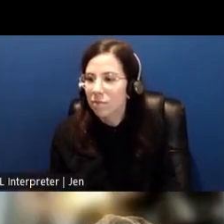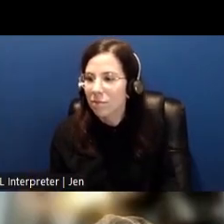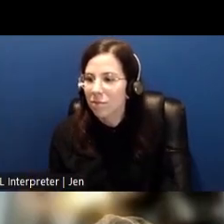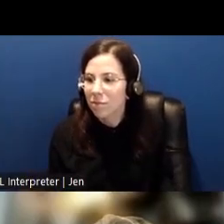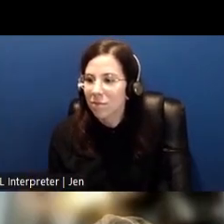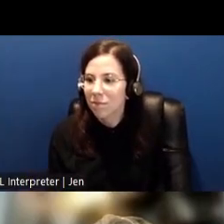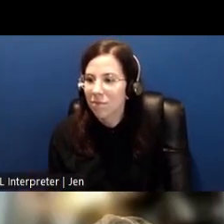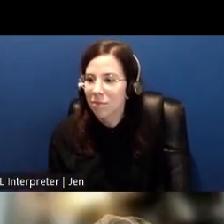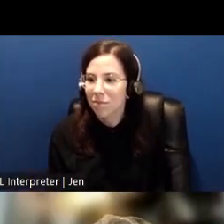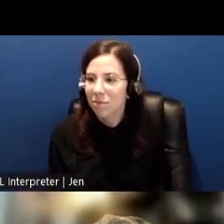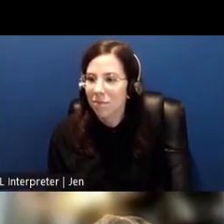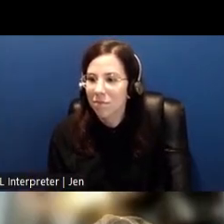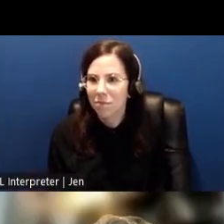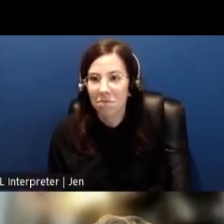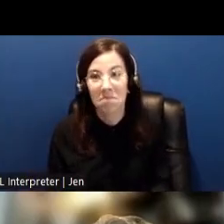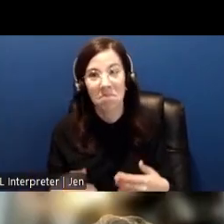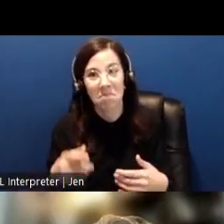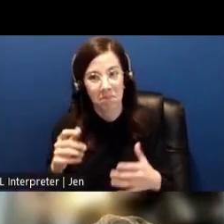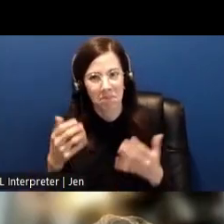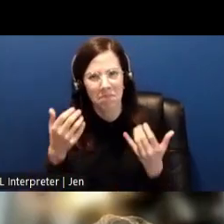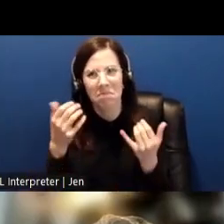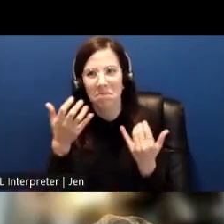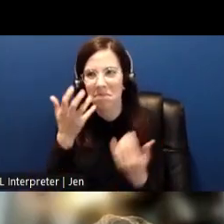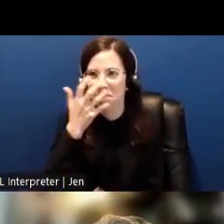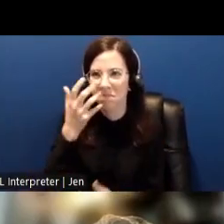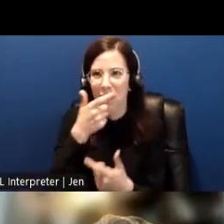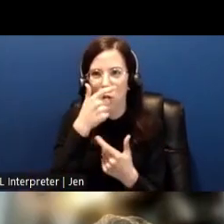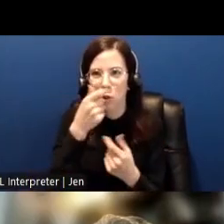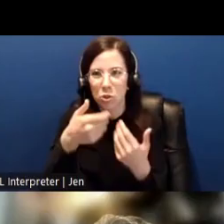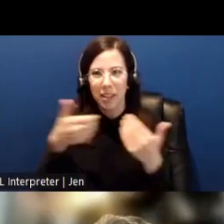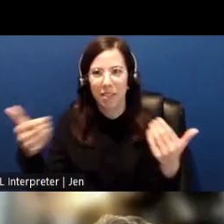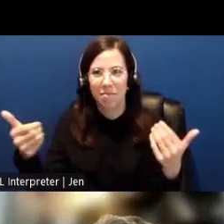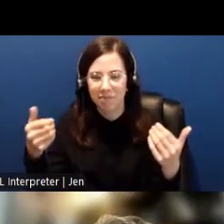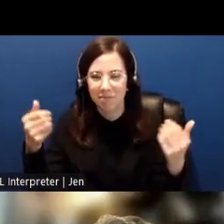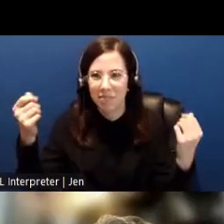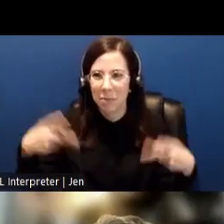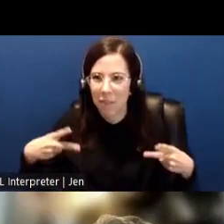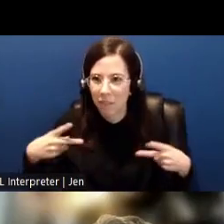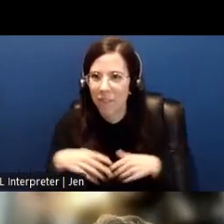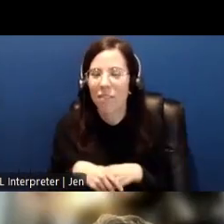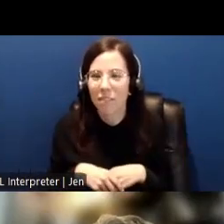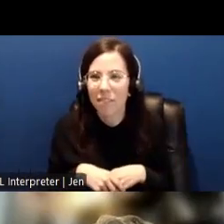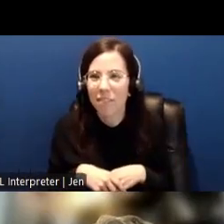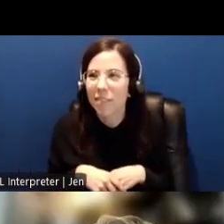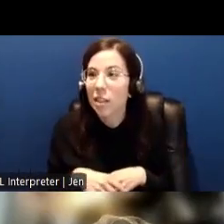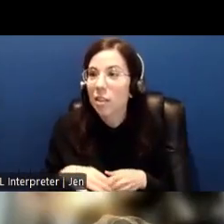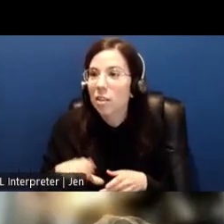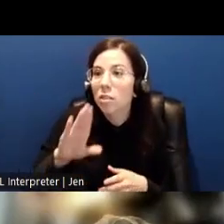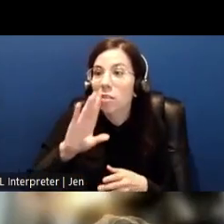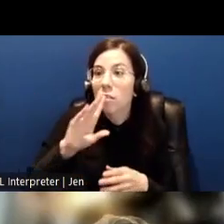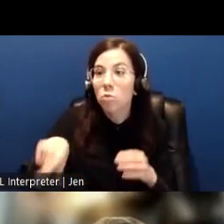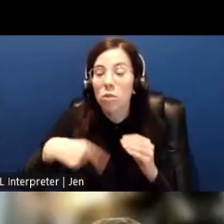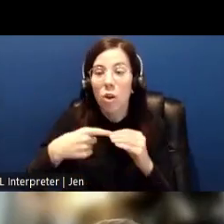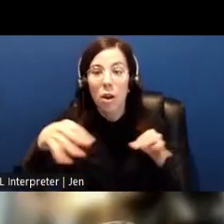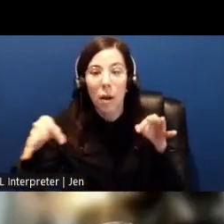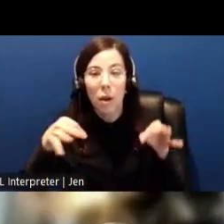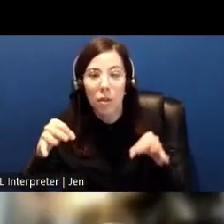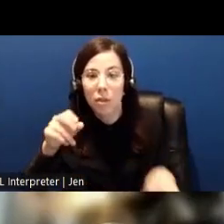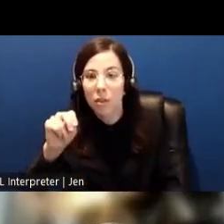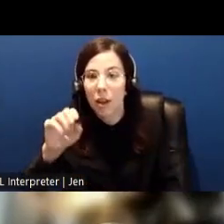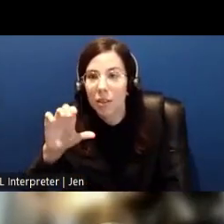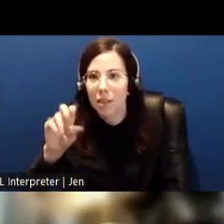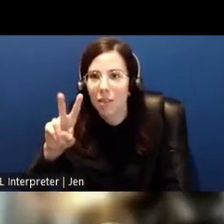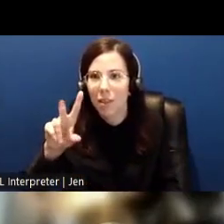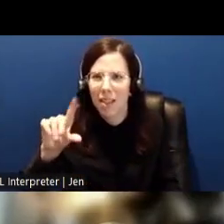Great. So we have a split, which is, again, fantastic. I want to tell you a little bit about NCVLI. You